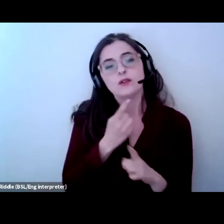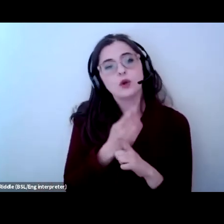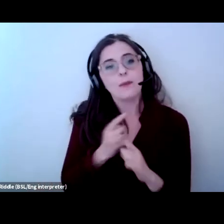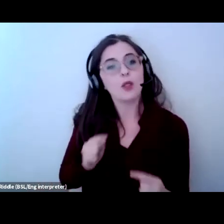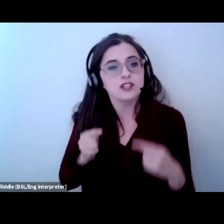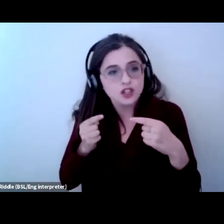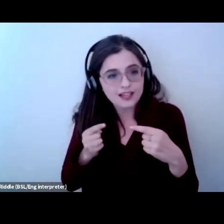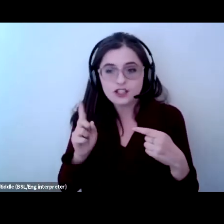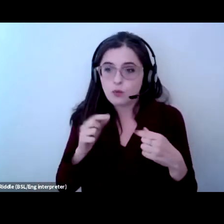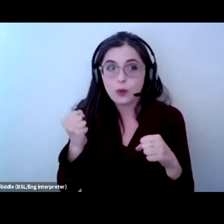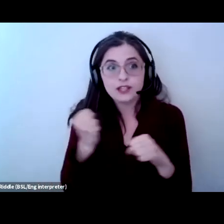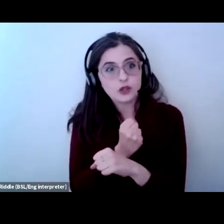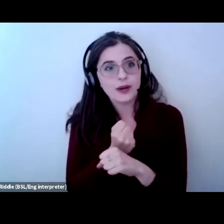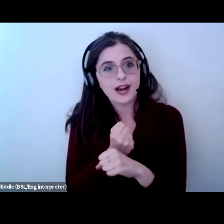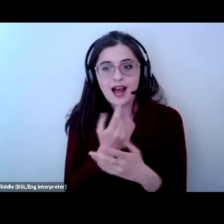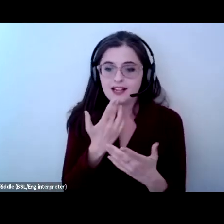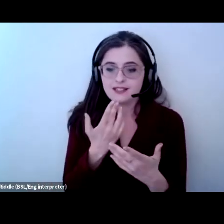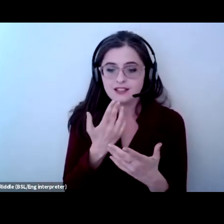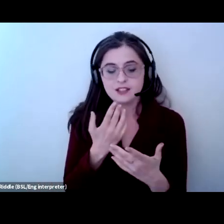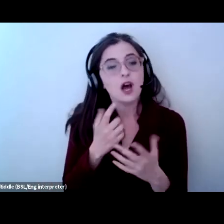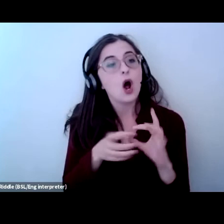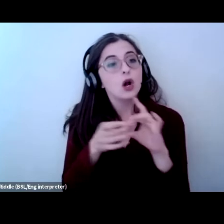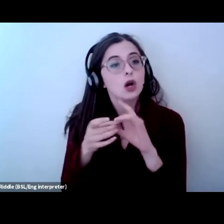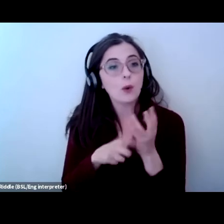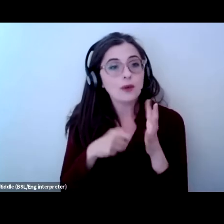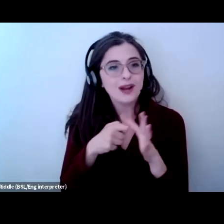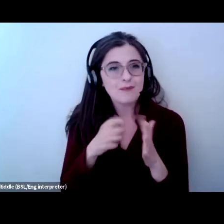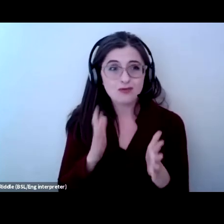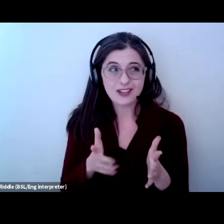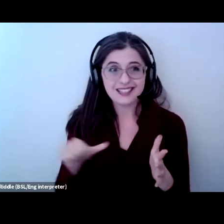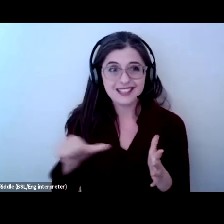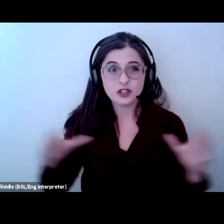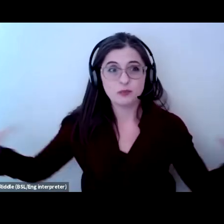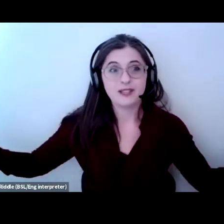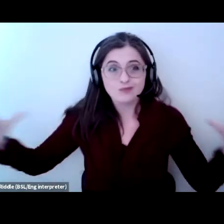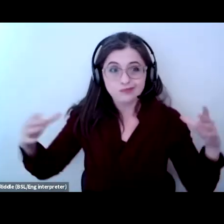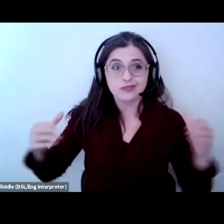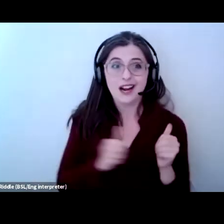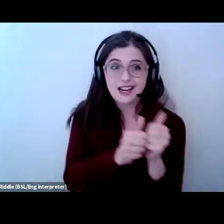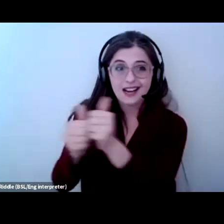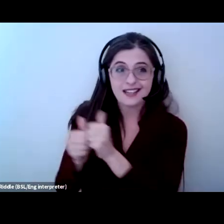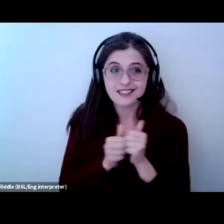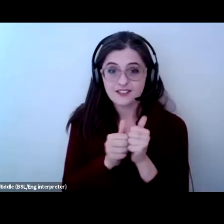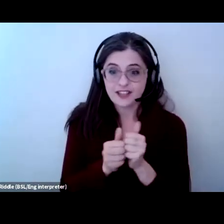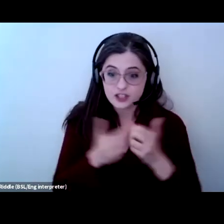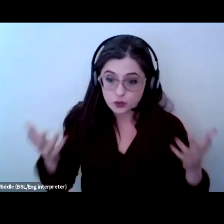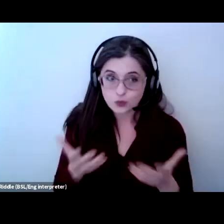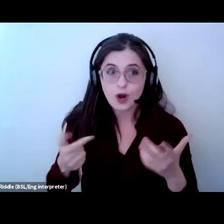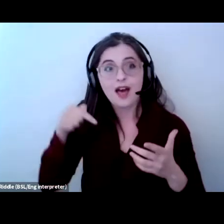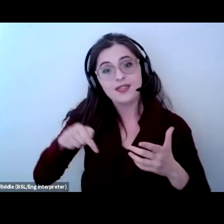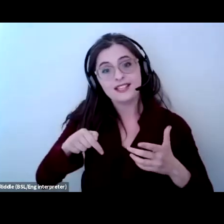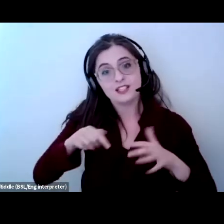also that we need to be doing collectively to really allow this movement and this sector to